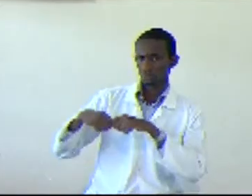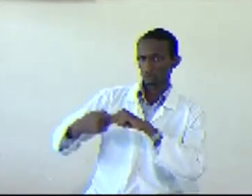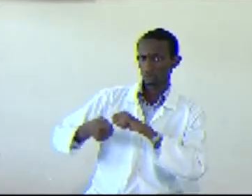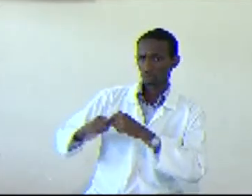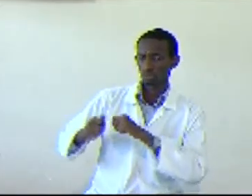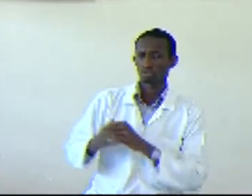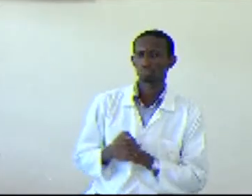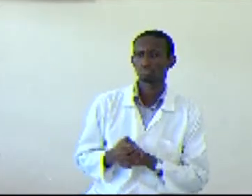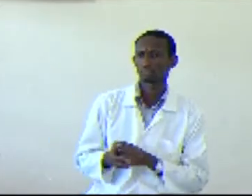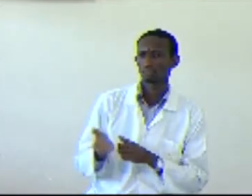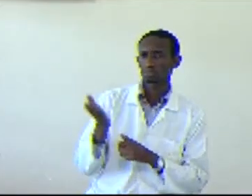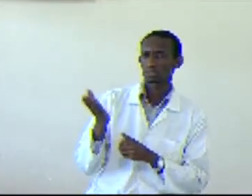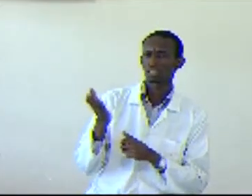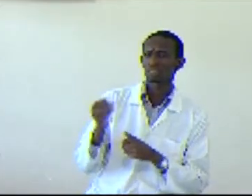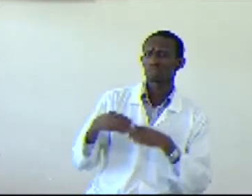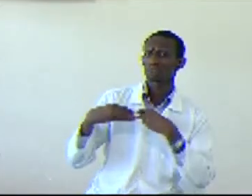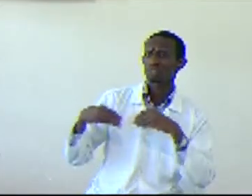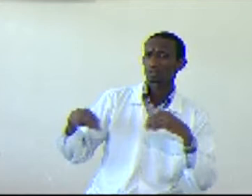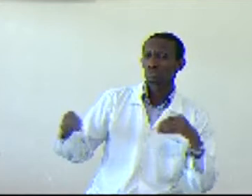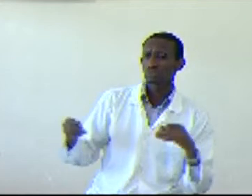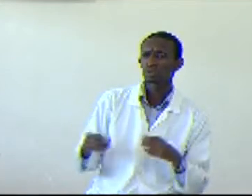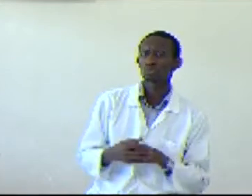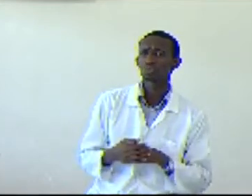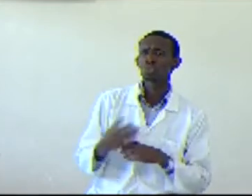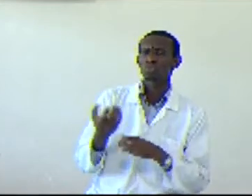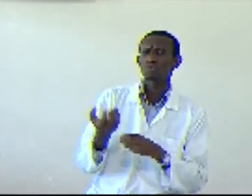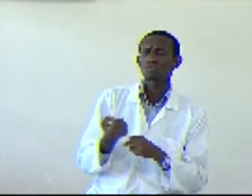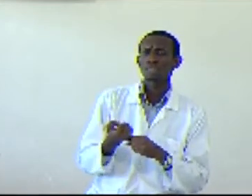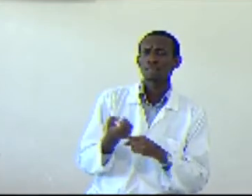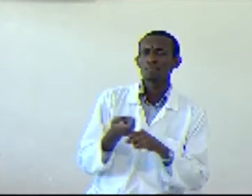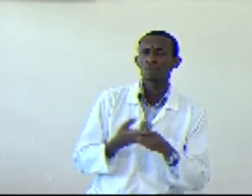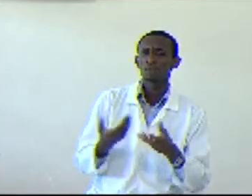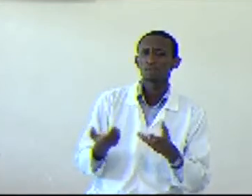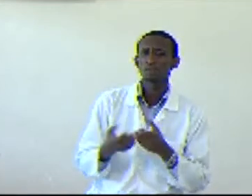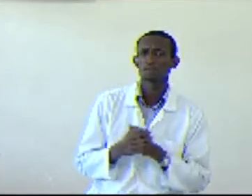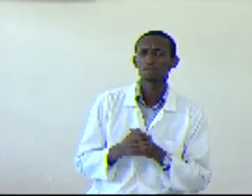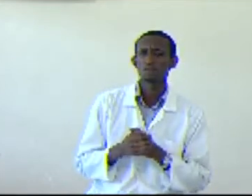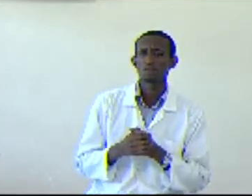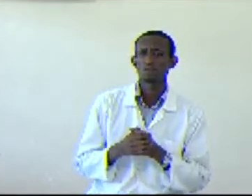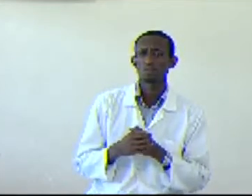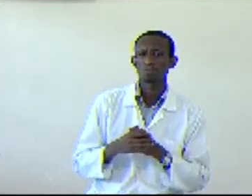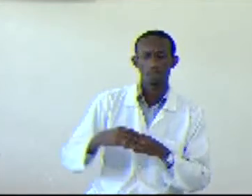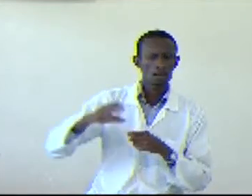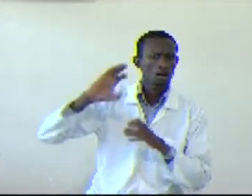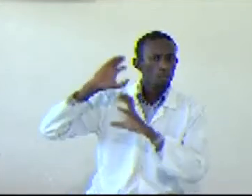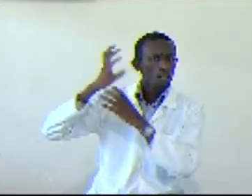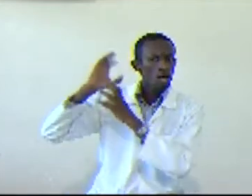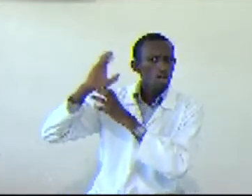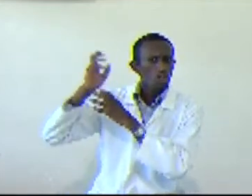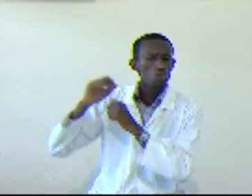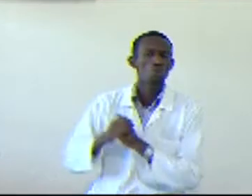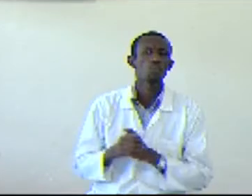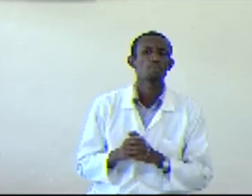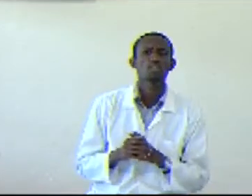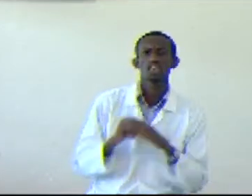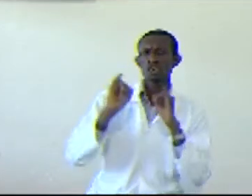a device, part of the device that we have from a radio. The one that you use to change the volume, to